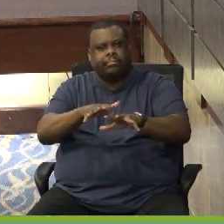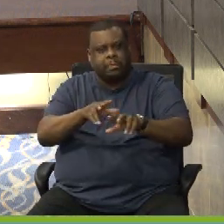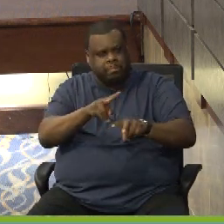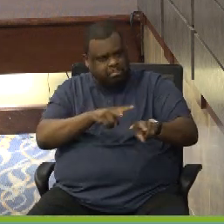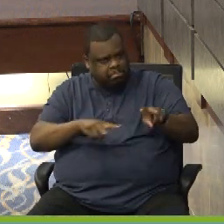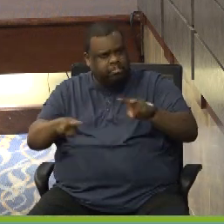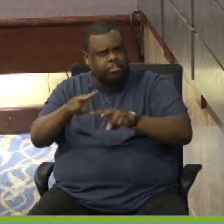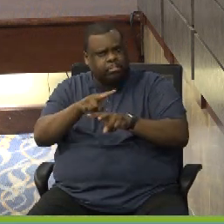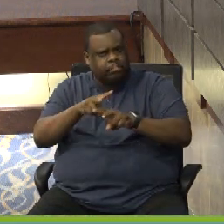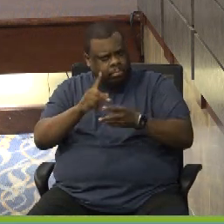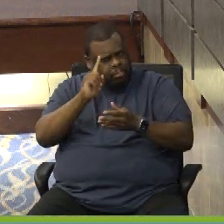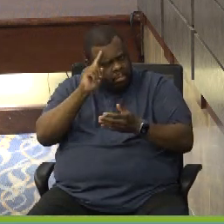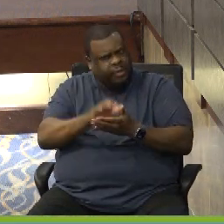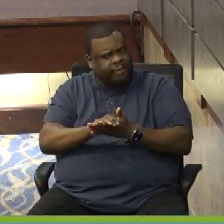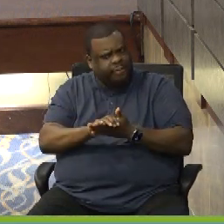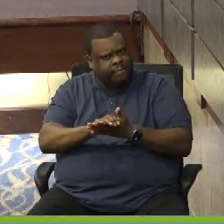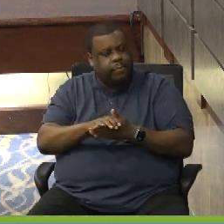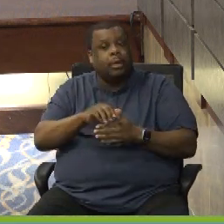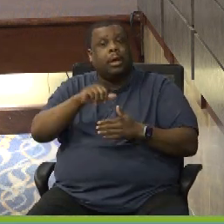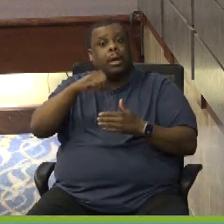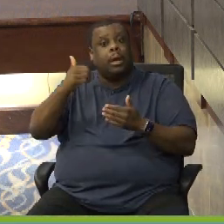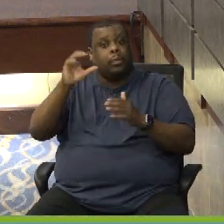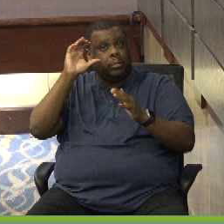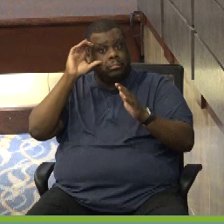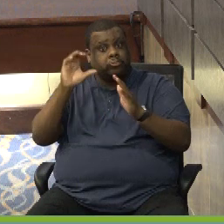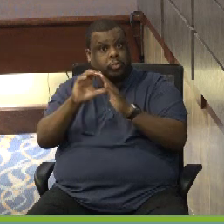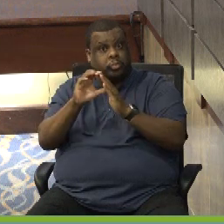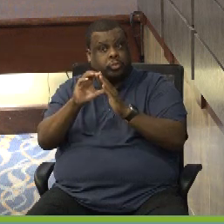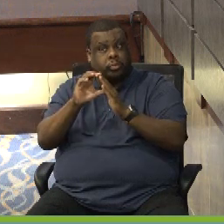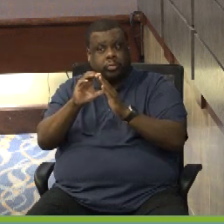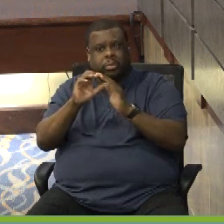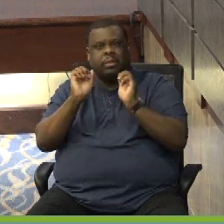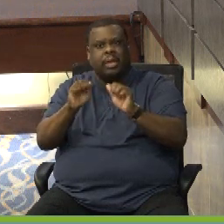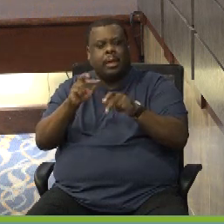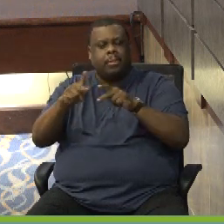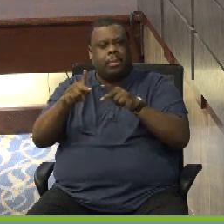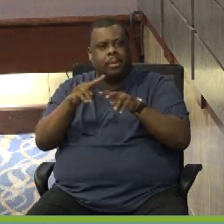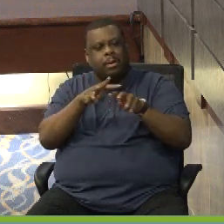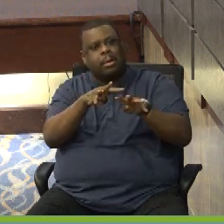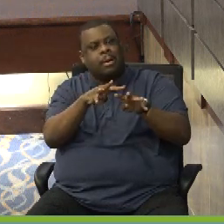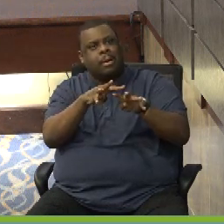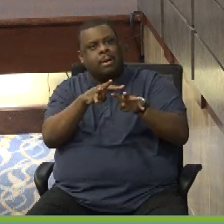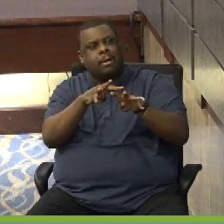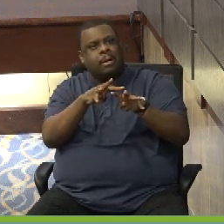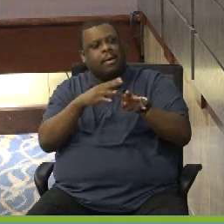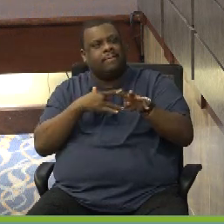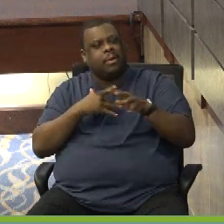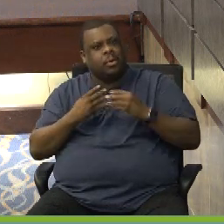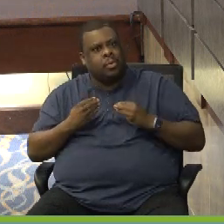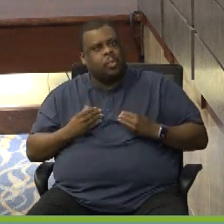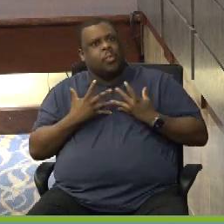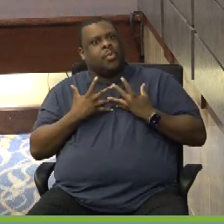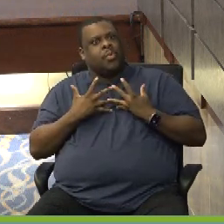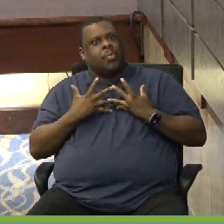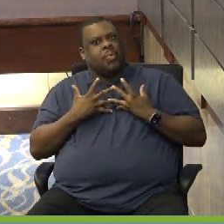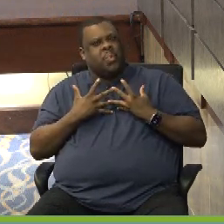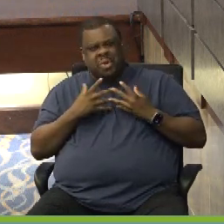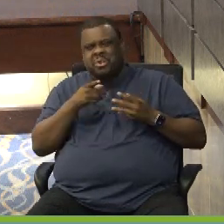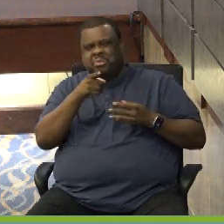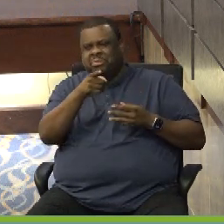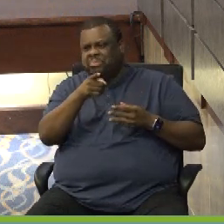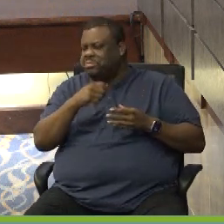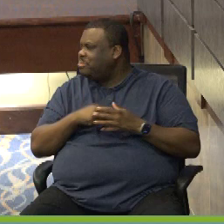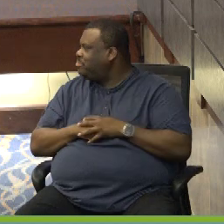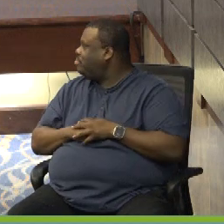And here are some initial sketches to imagine how we could inspire even more visuals around town using the tagline and just also bringing in